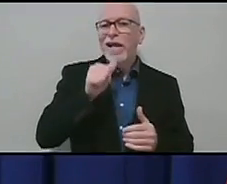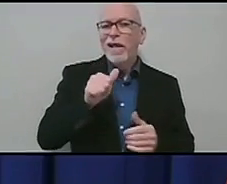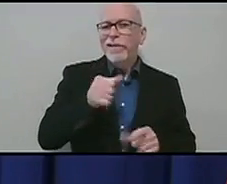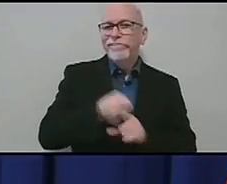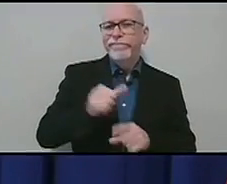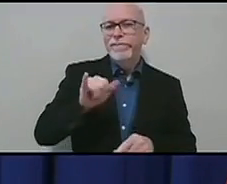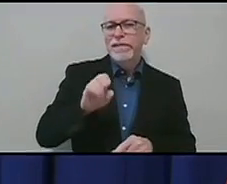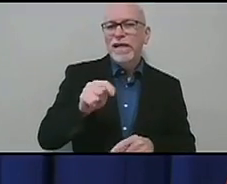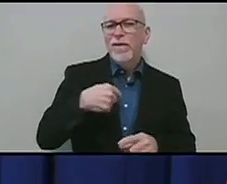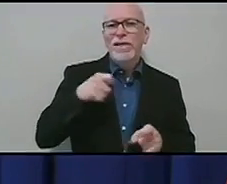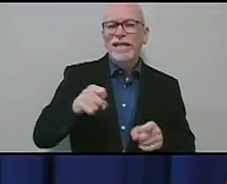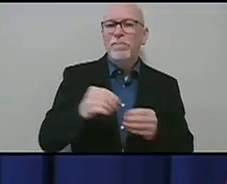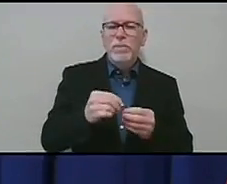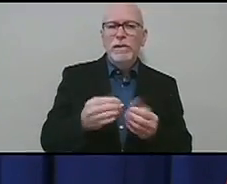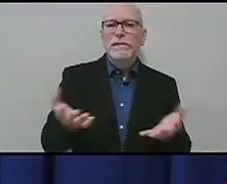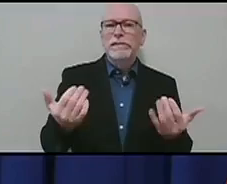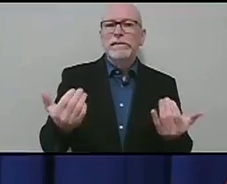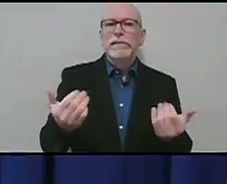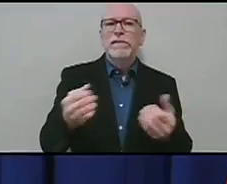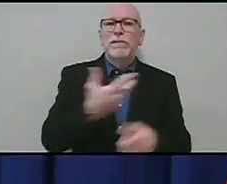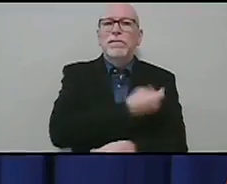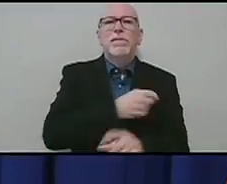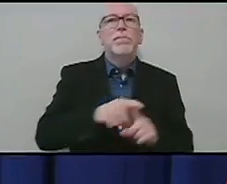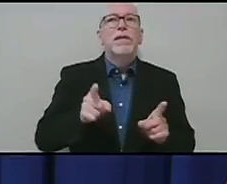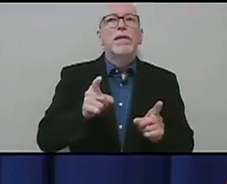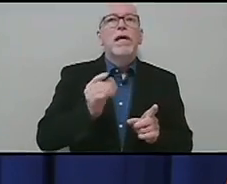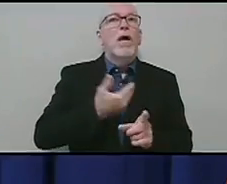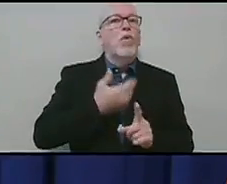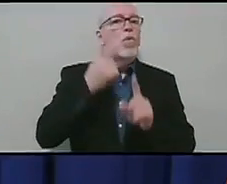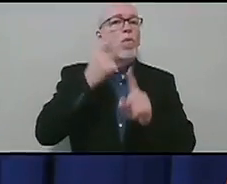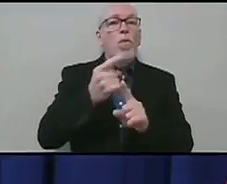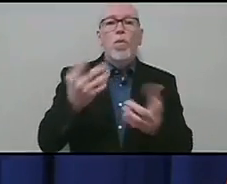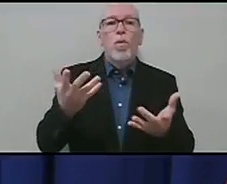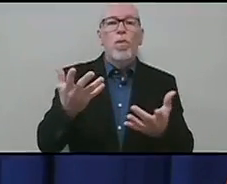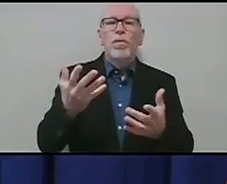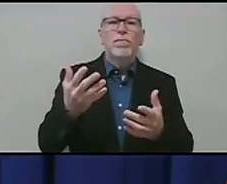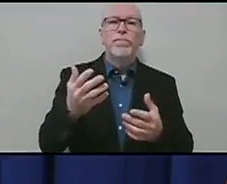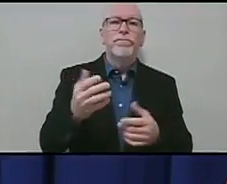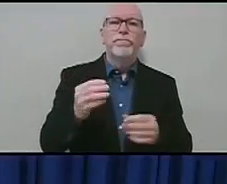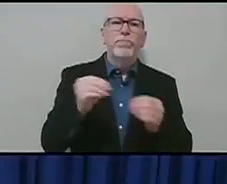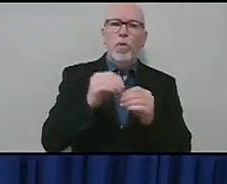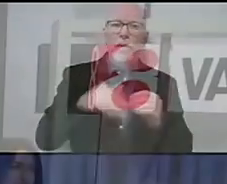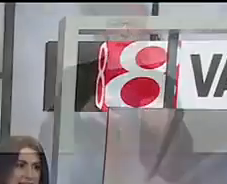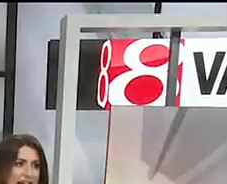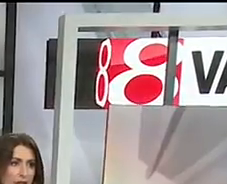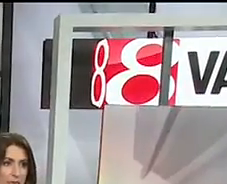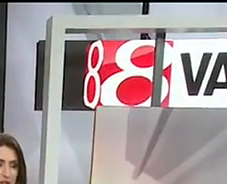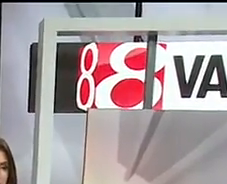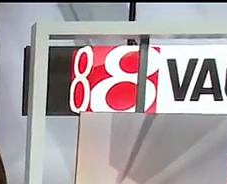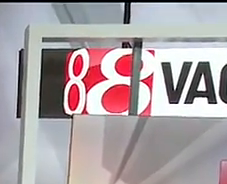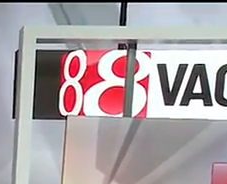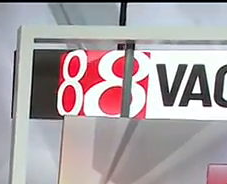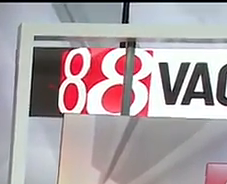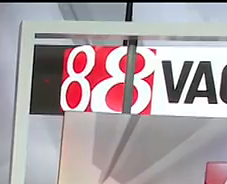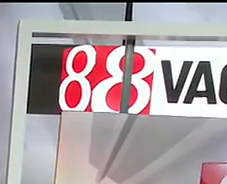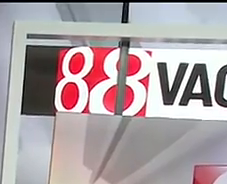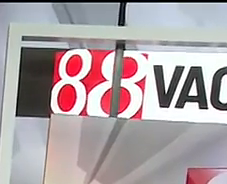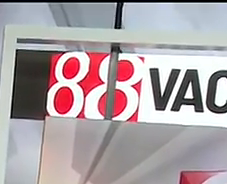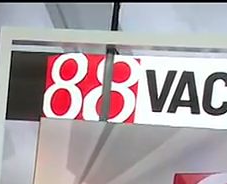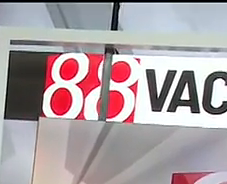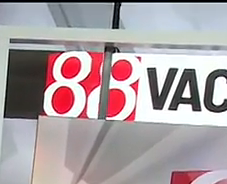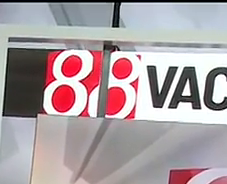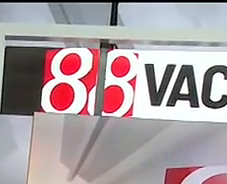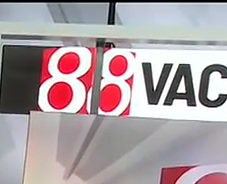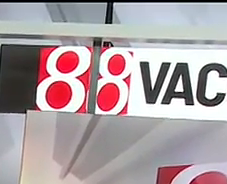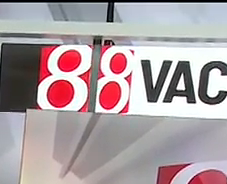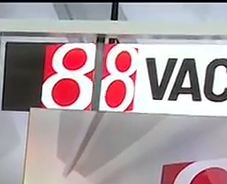quite a bit more, but certainly our goal is well above 60%. And that's State Health Commissioner Dr. Chris Box talking about